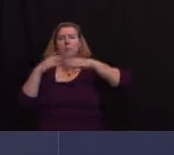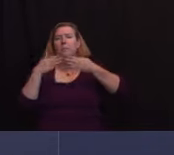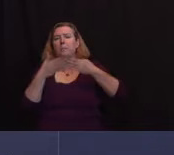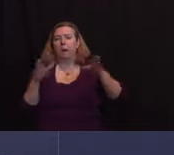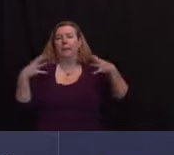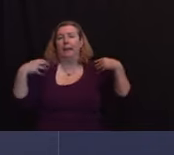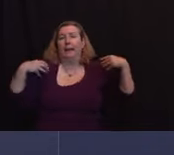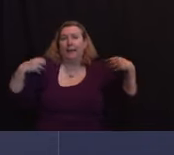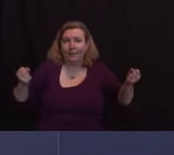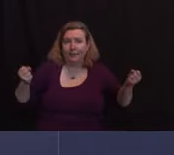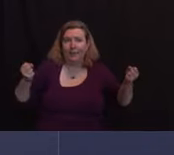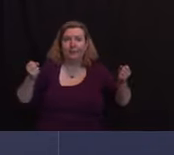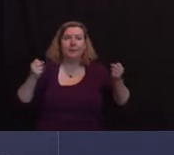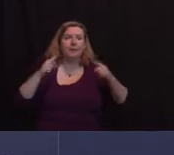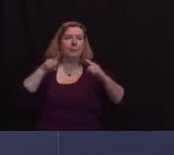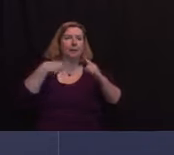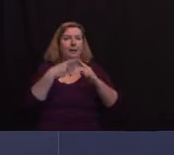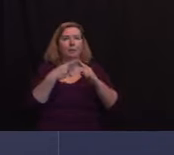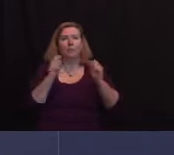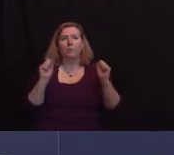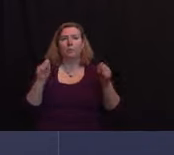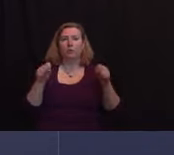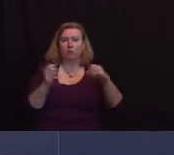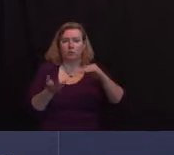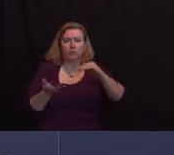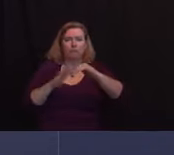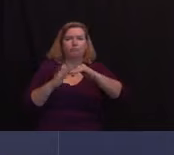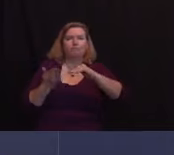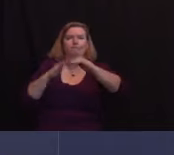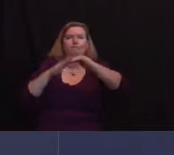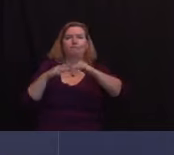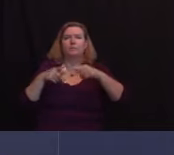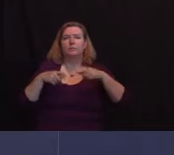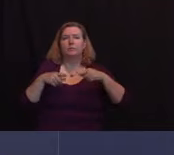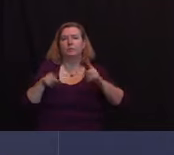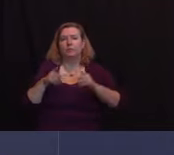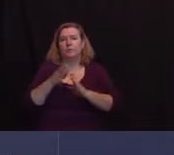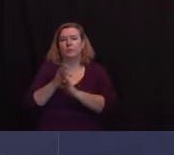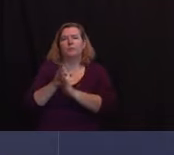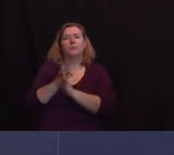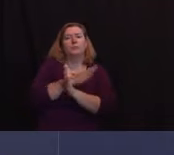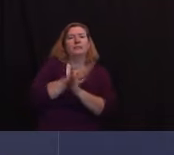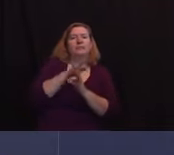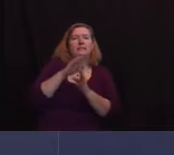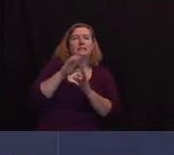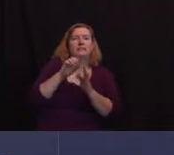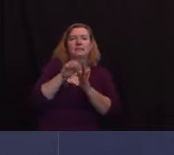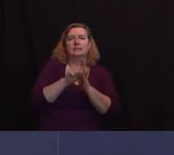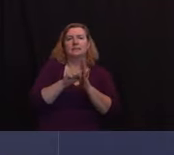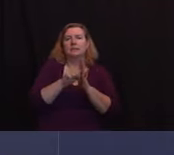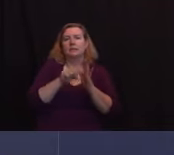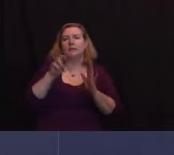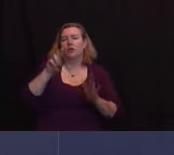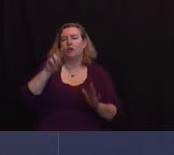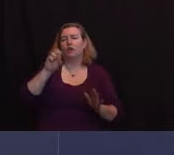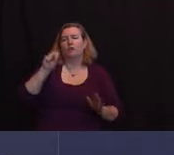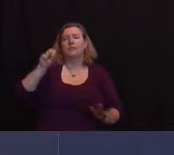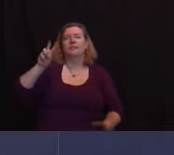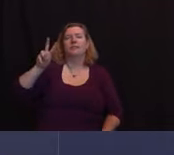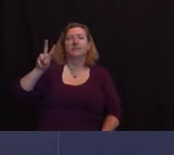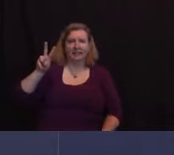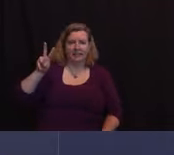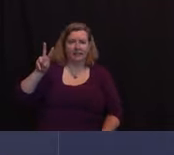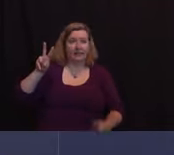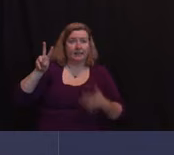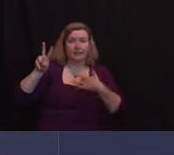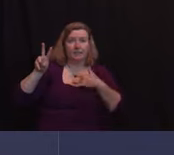about the potential rise of interseason respiratory syncytial virus. It's a virus that you typically see during